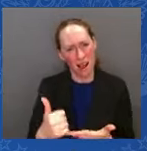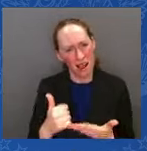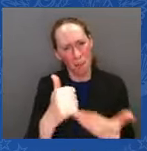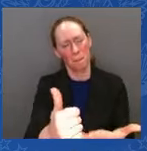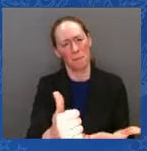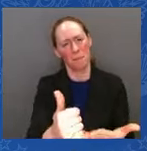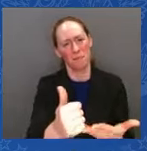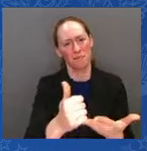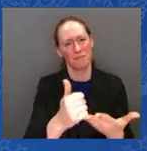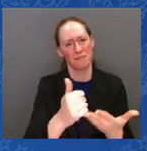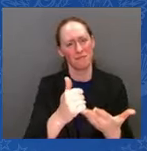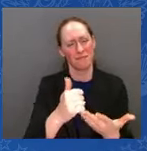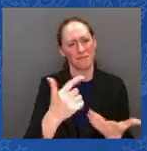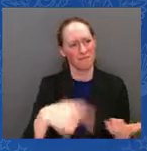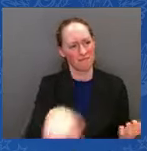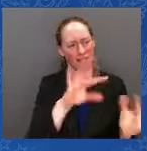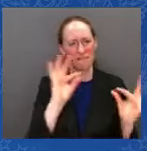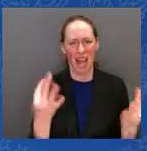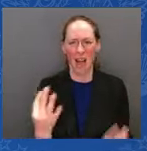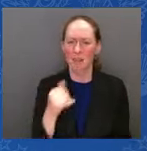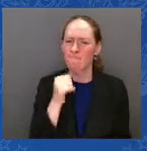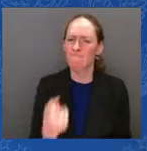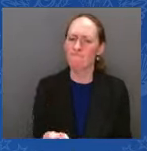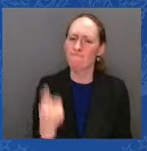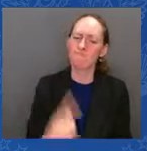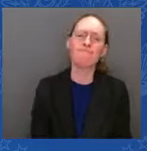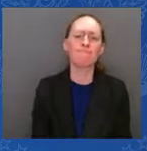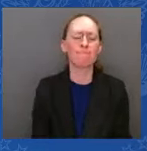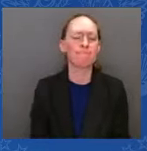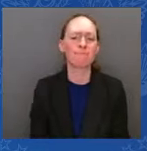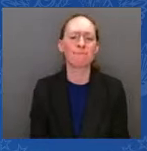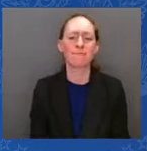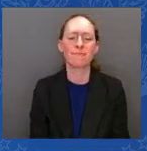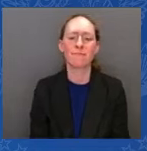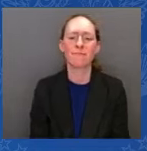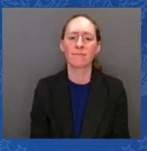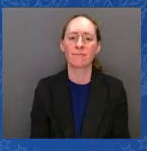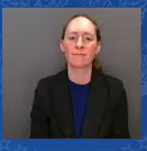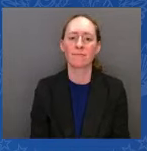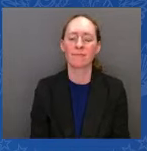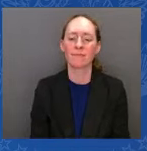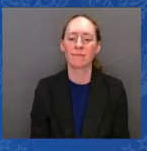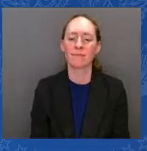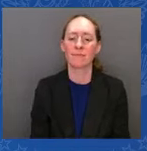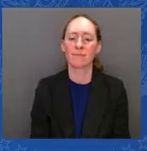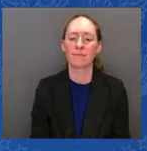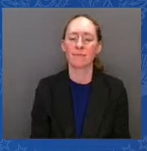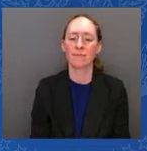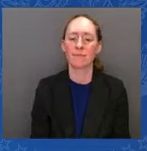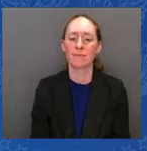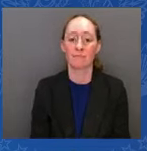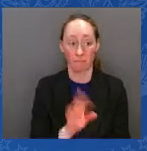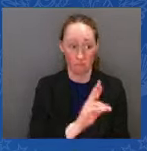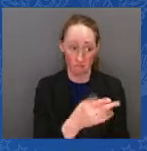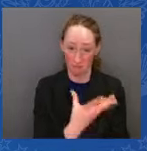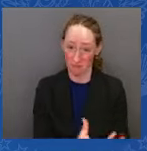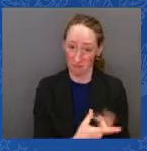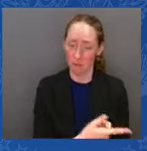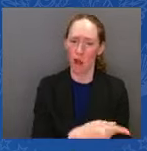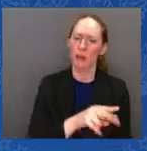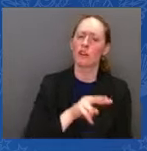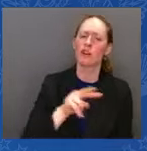when we ever heard of a Republican opposing tax credits for businesses? Well, that's what they're doing this time. Take a look at the New York Times yesterday, what they